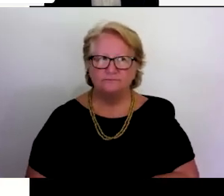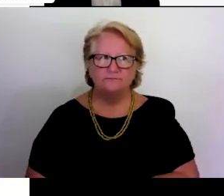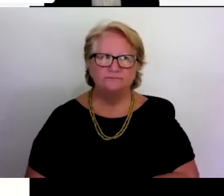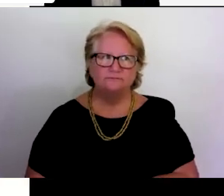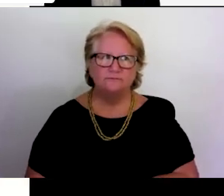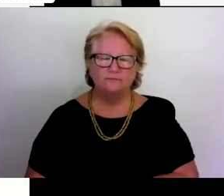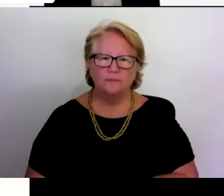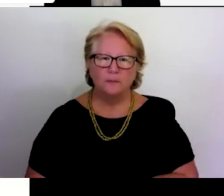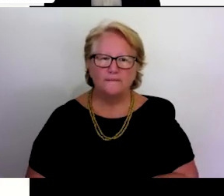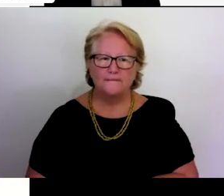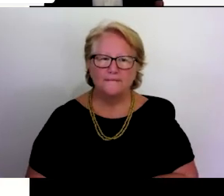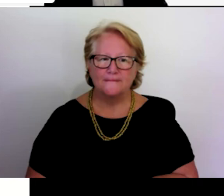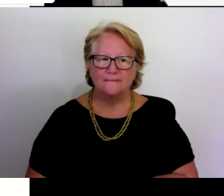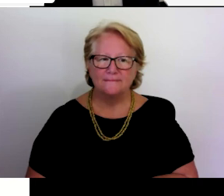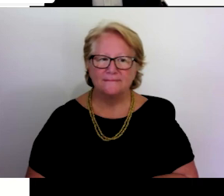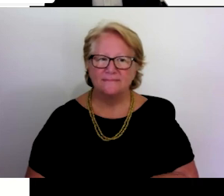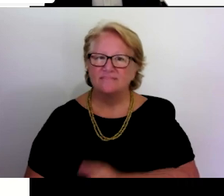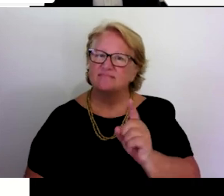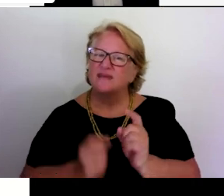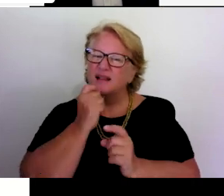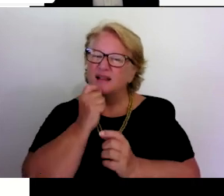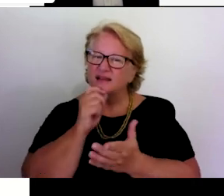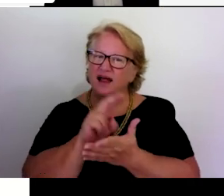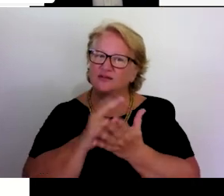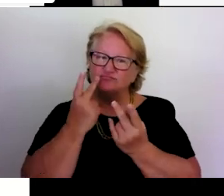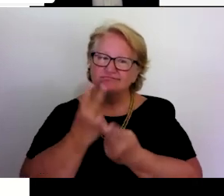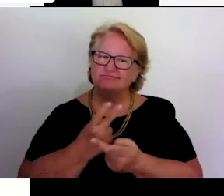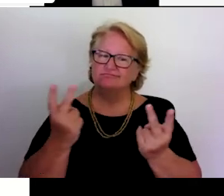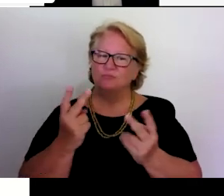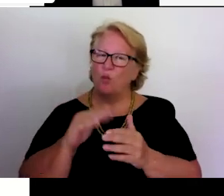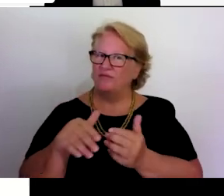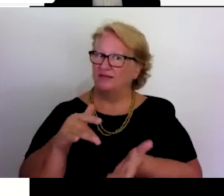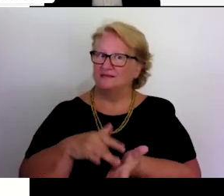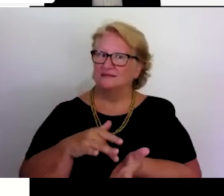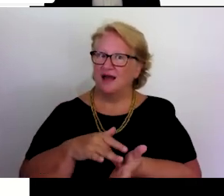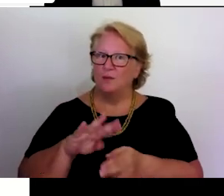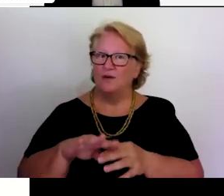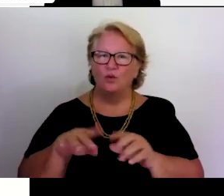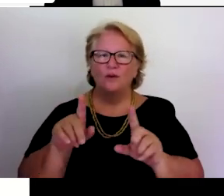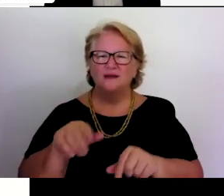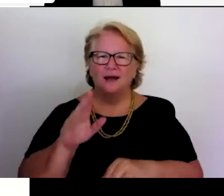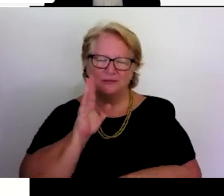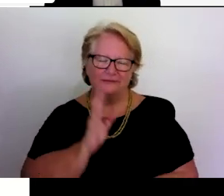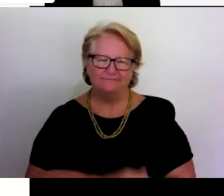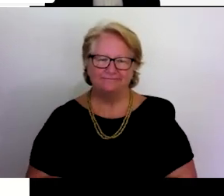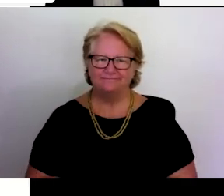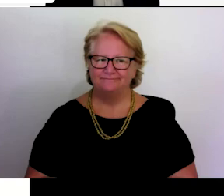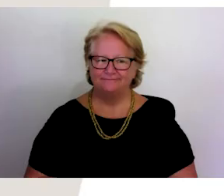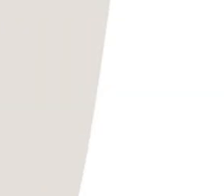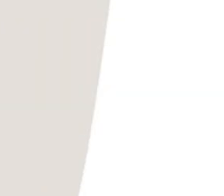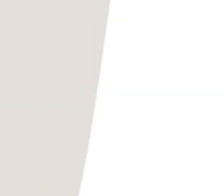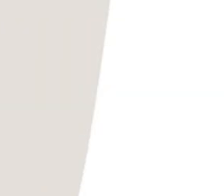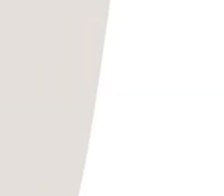I'm just going to play a little video which will tell you a little bit about the centre before we get started with our main event.